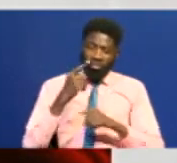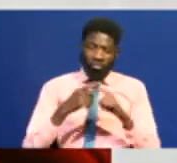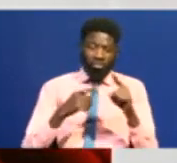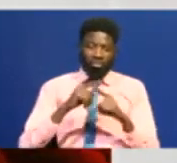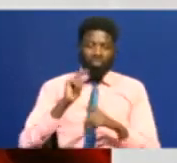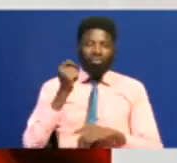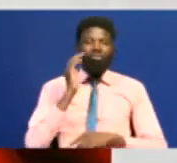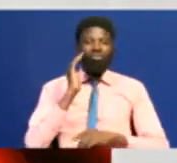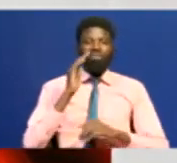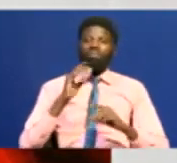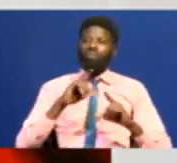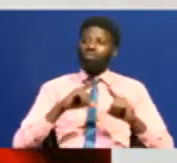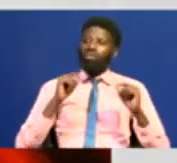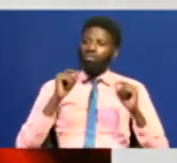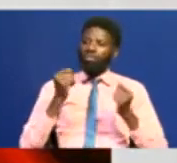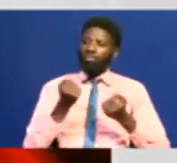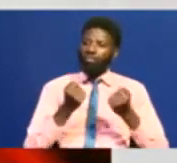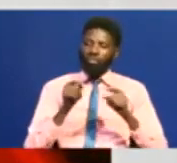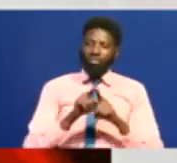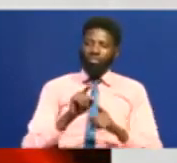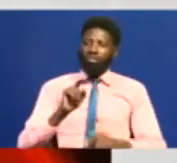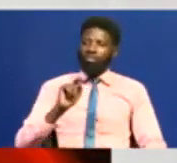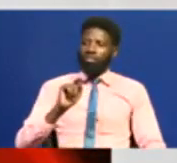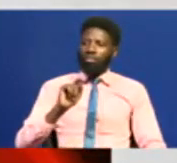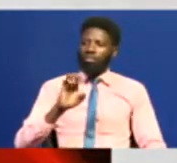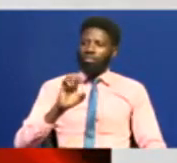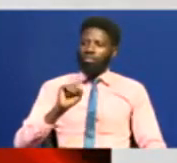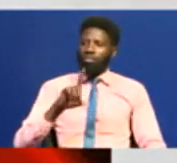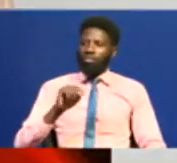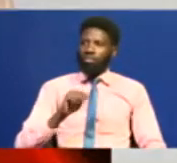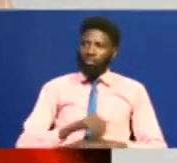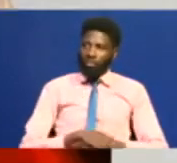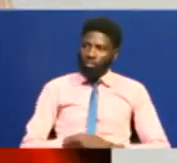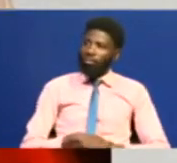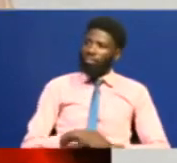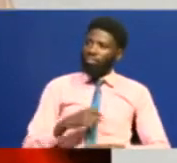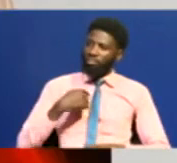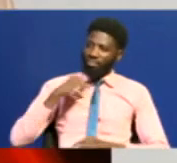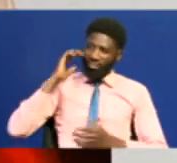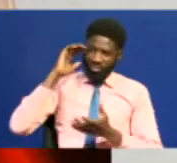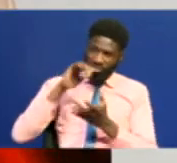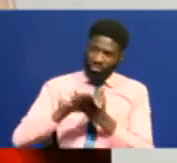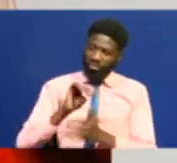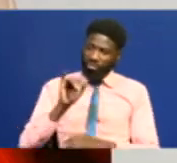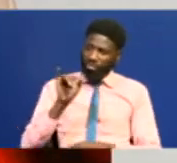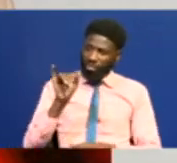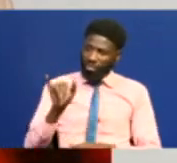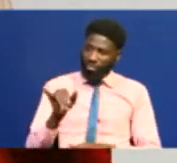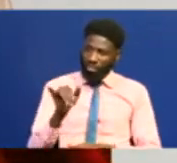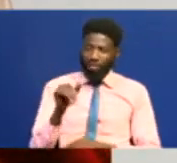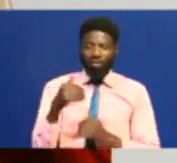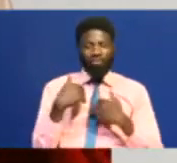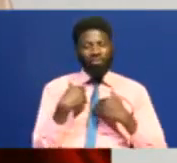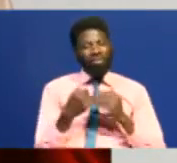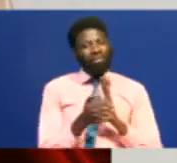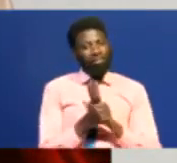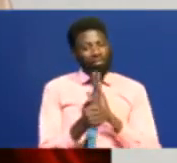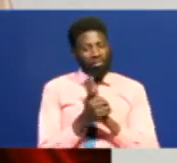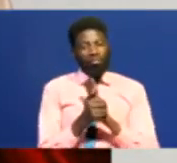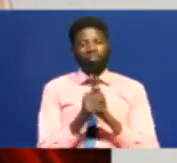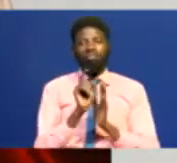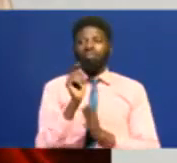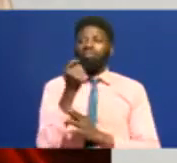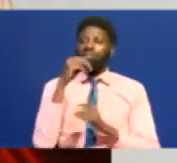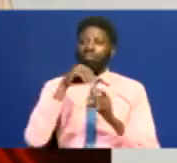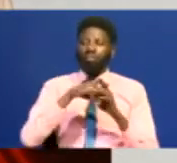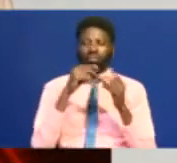hosting cars like Tesla in the coming days? I strongly believe so. Mm-hmm. We have a lot of, there is talent in the country, and I think we have